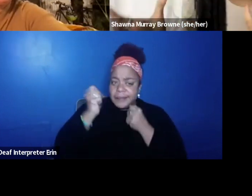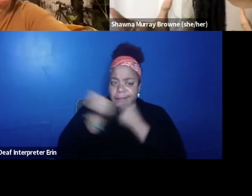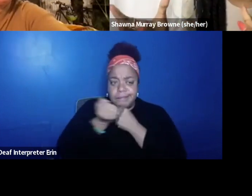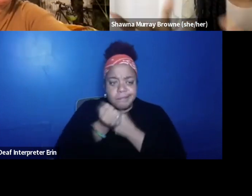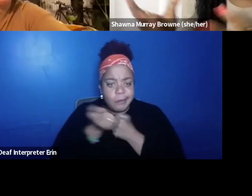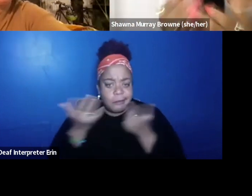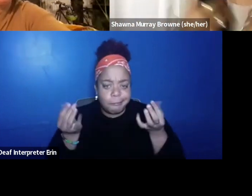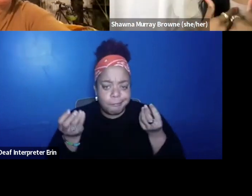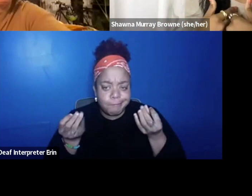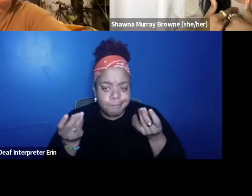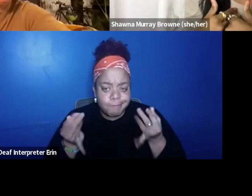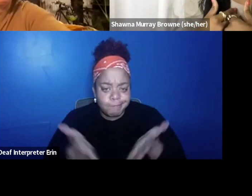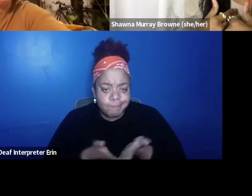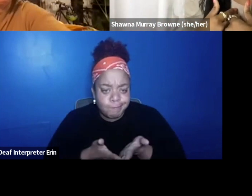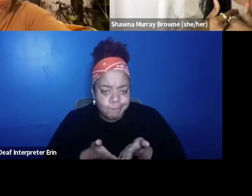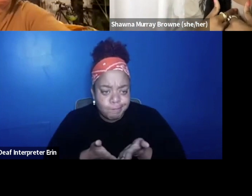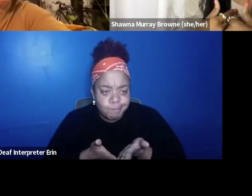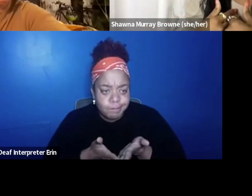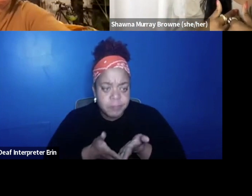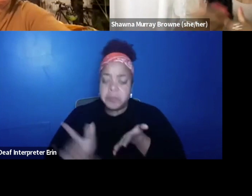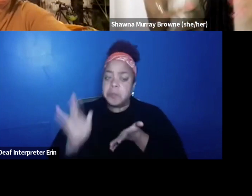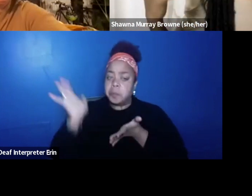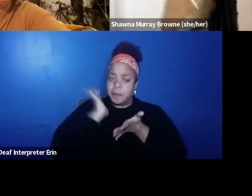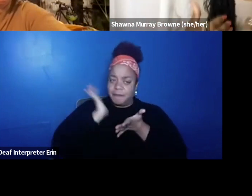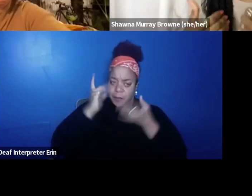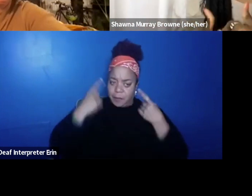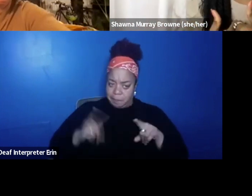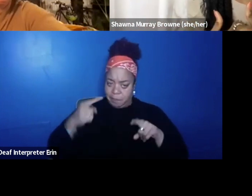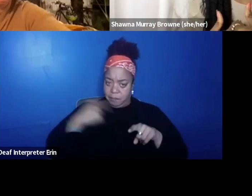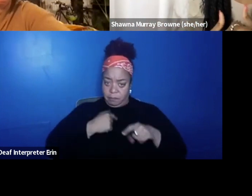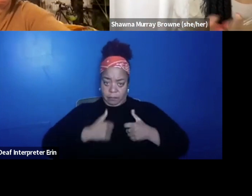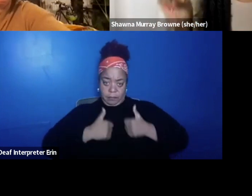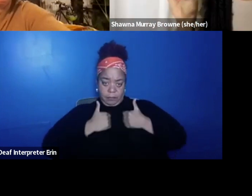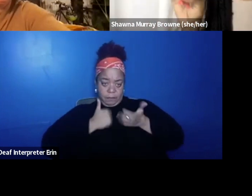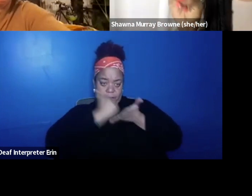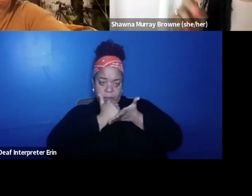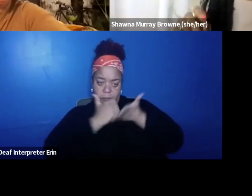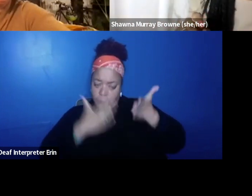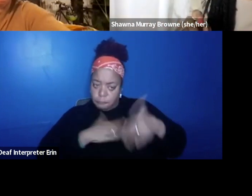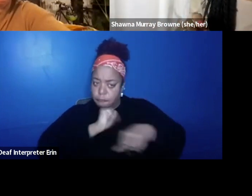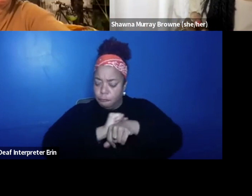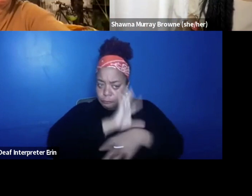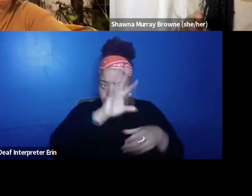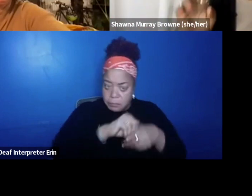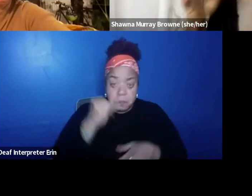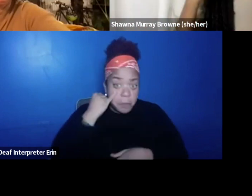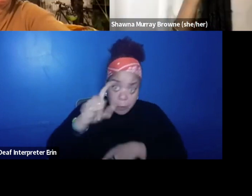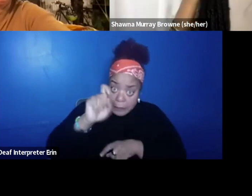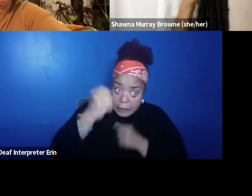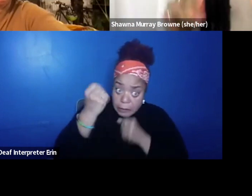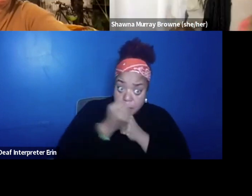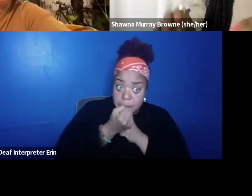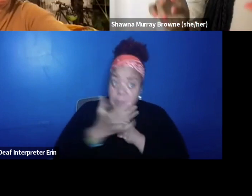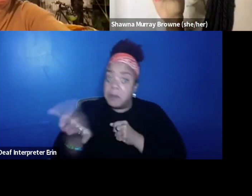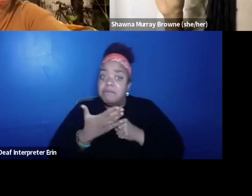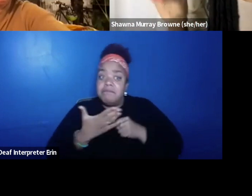how to offer, I used to work in a residential treatment center. If I needed support for my client, and I don't really like to use that term, but we're going